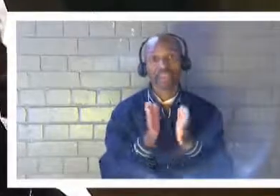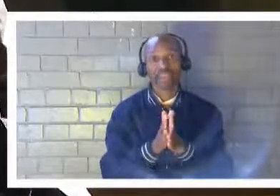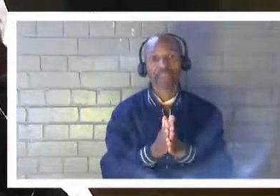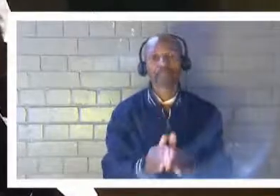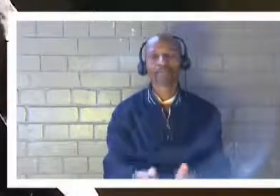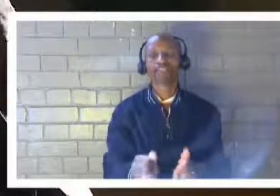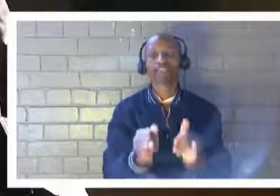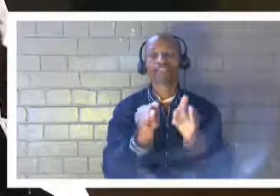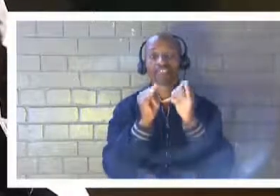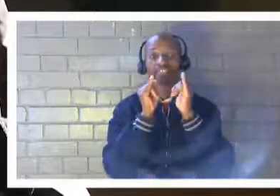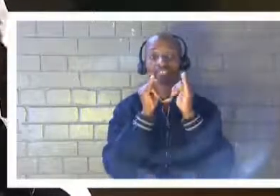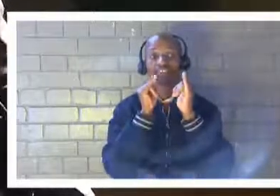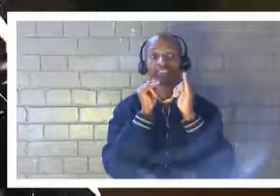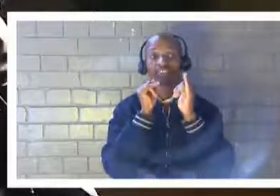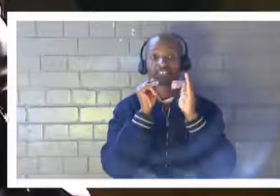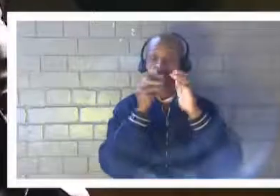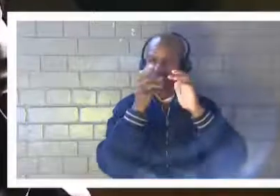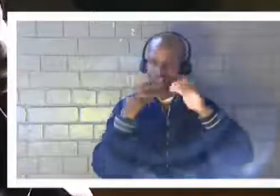a serious